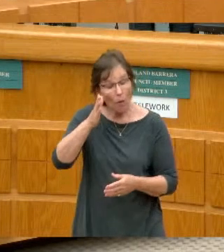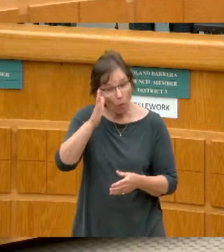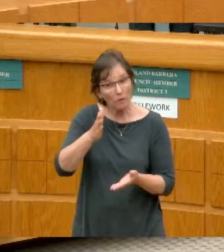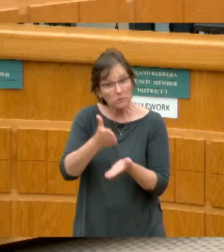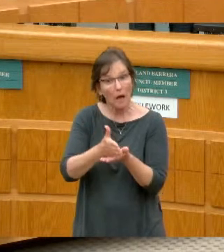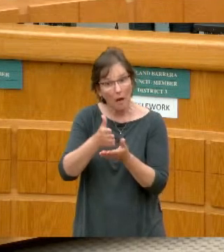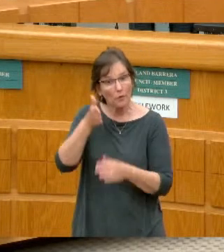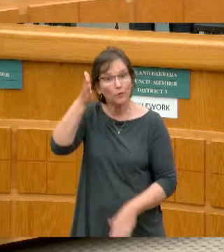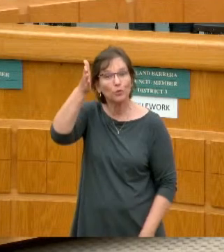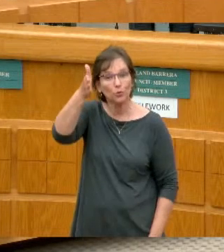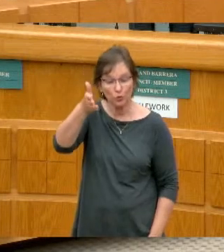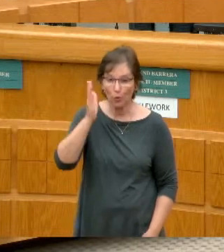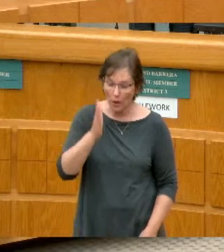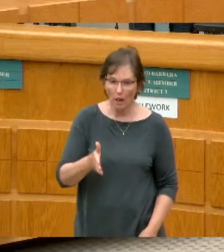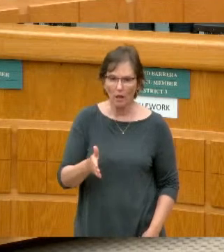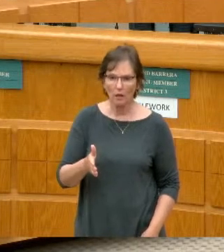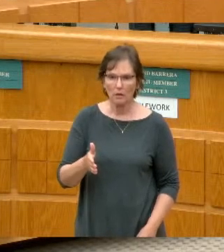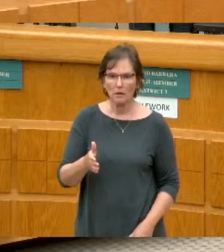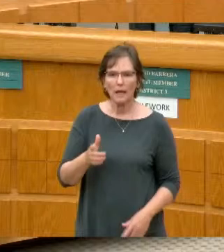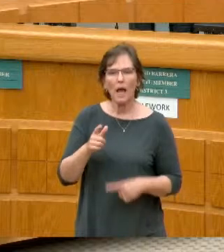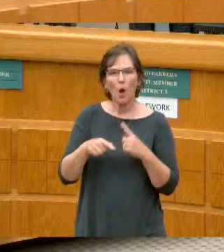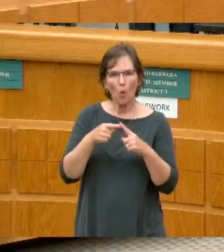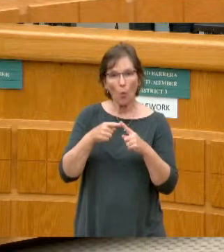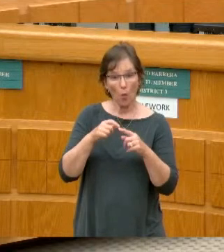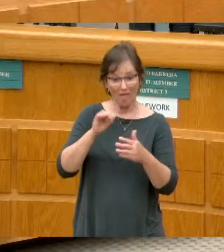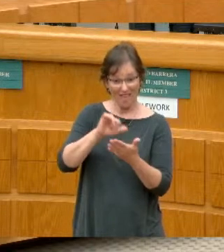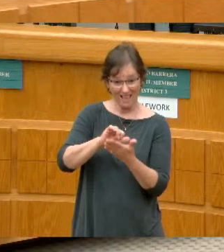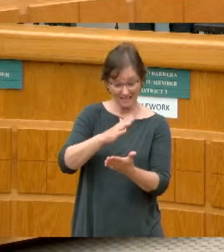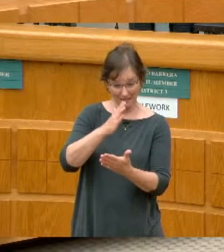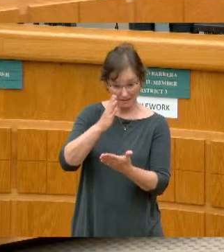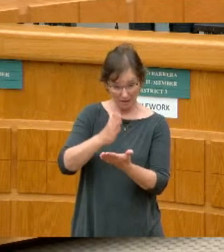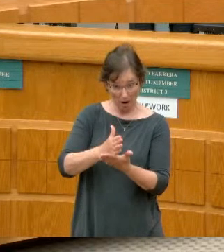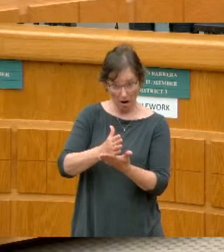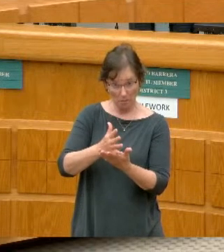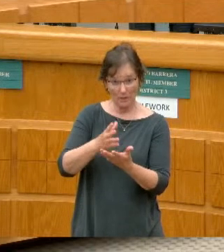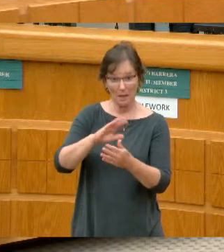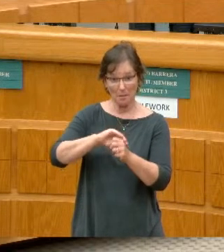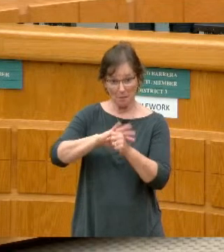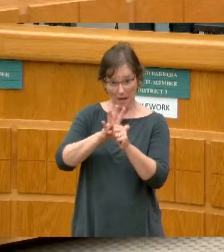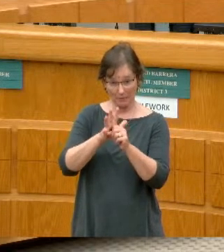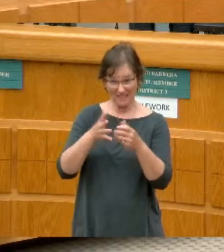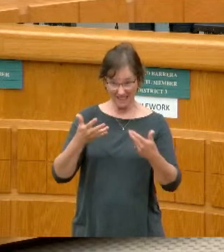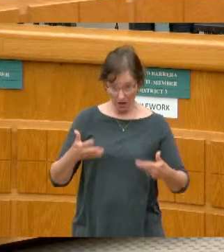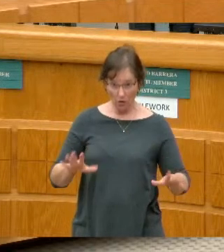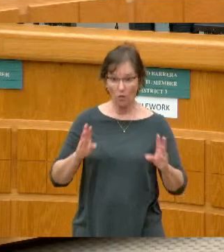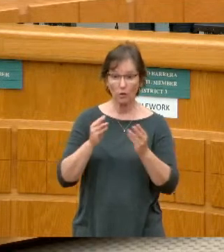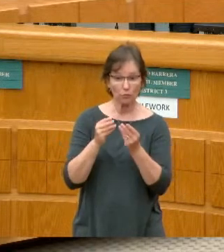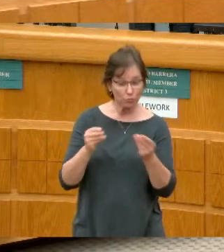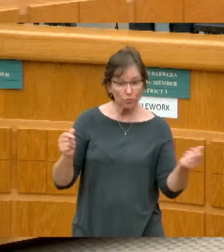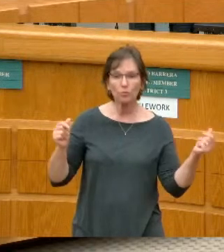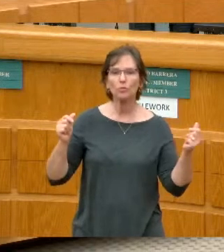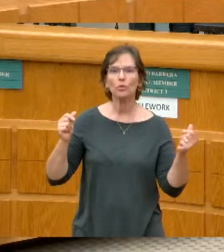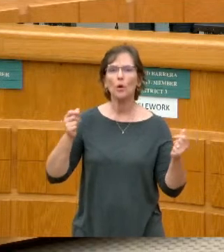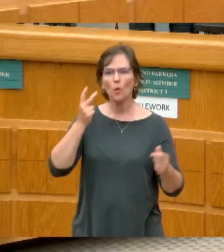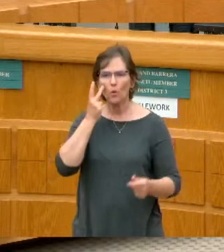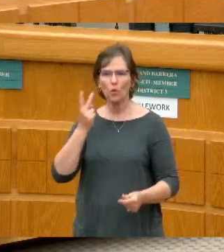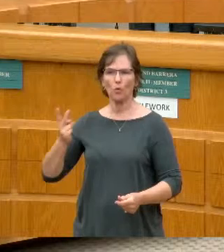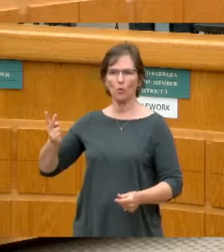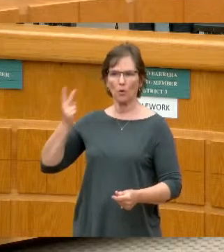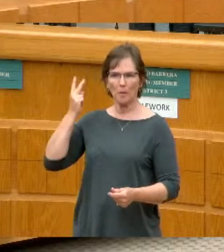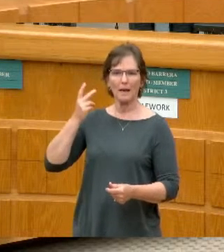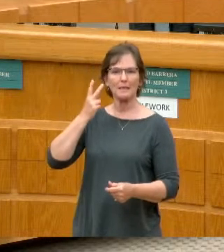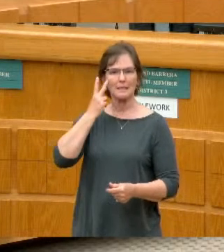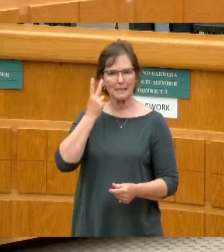physically, mentally, spiritually. I want us to stay strong together during this pandemic that seems that never wants to